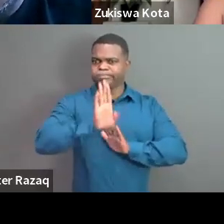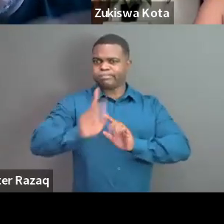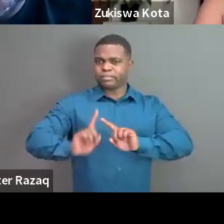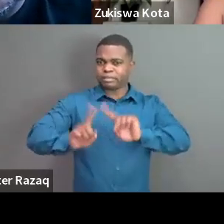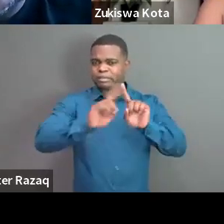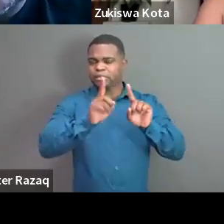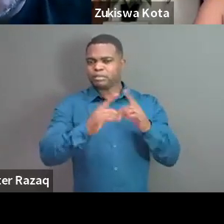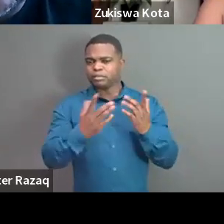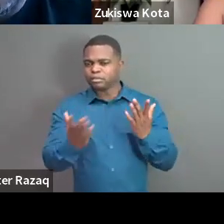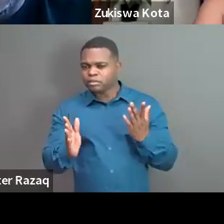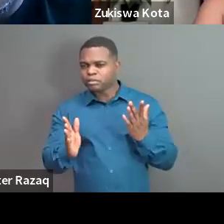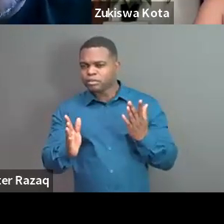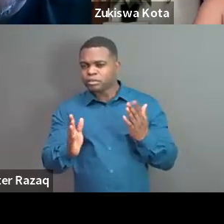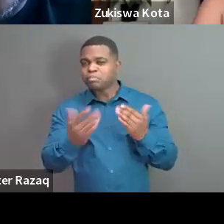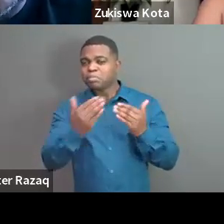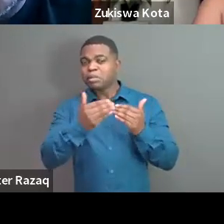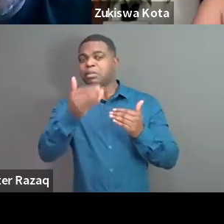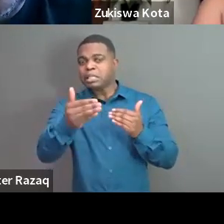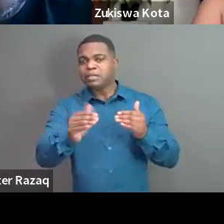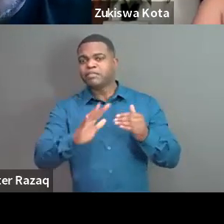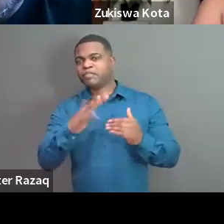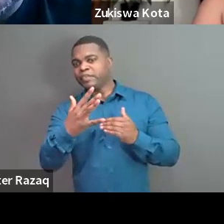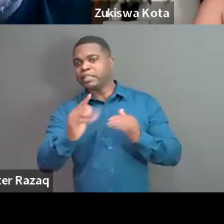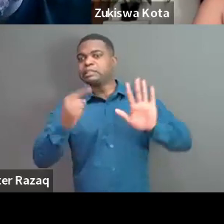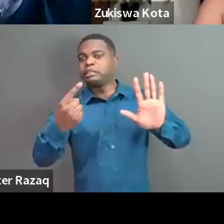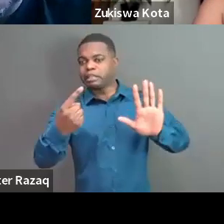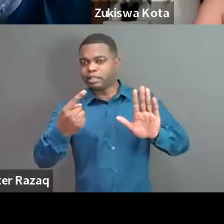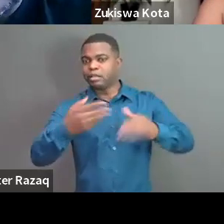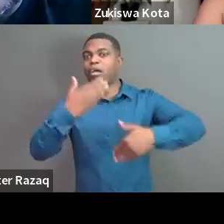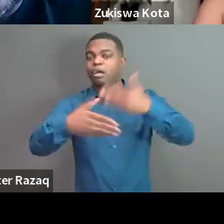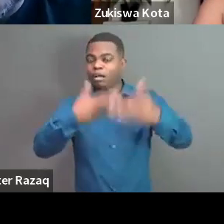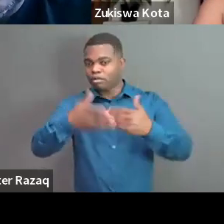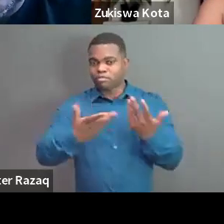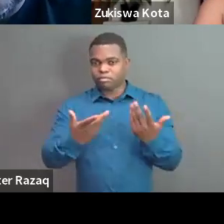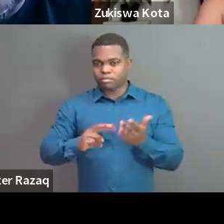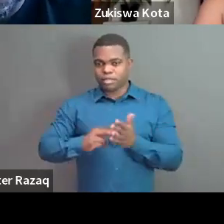deliver of goods and services. If you want to, gone are the days where we would receive our